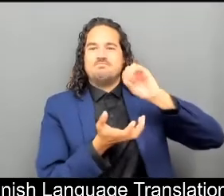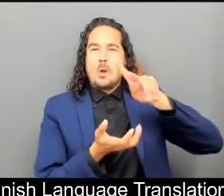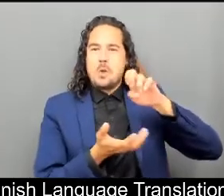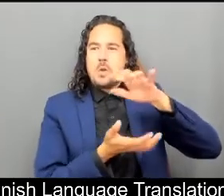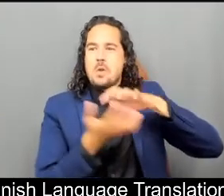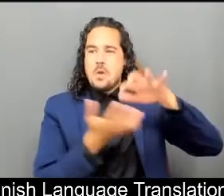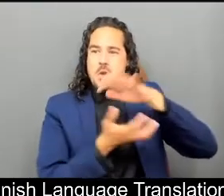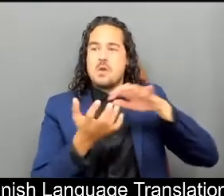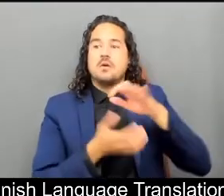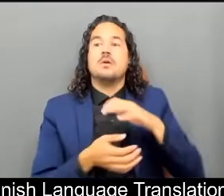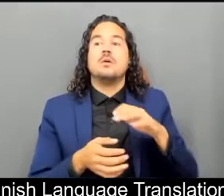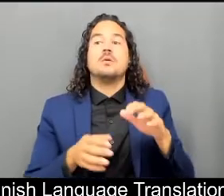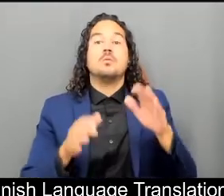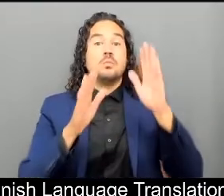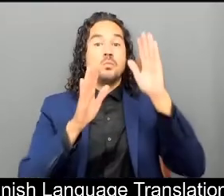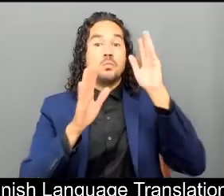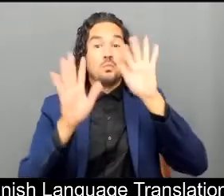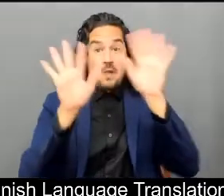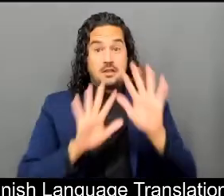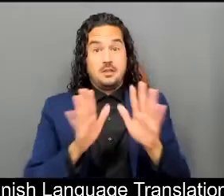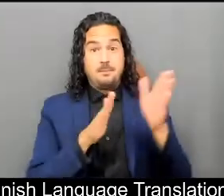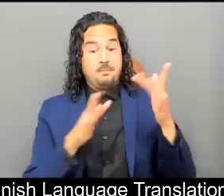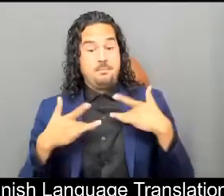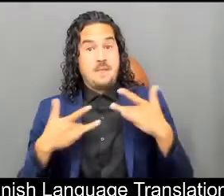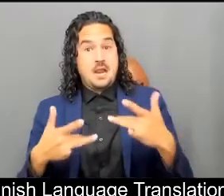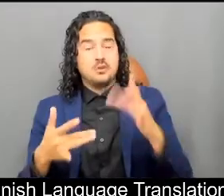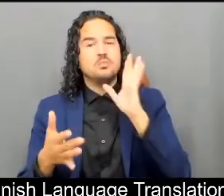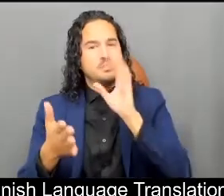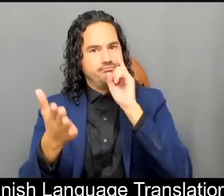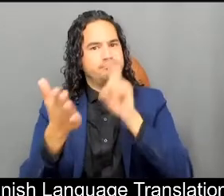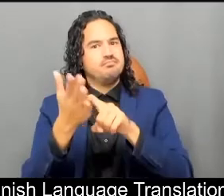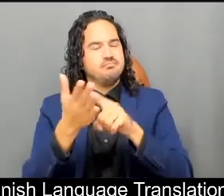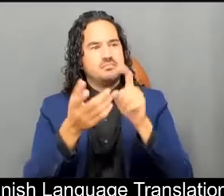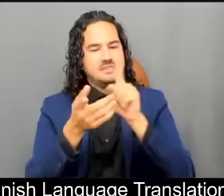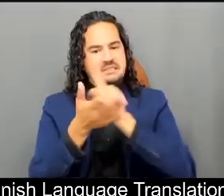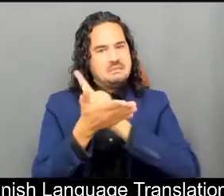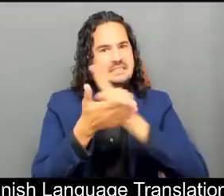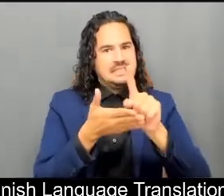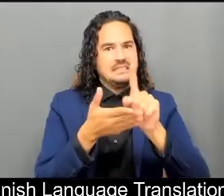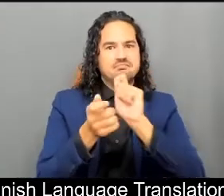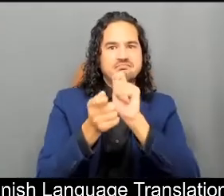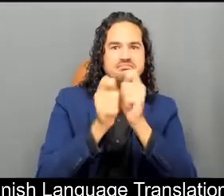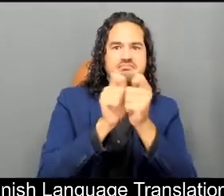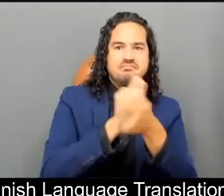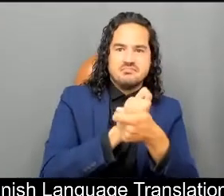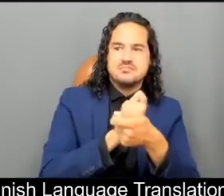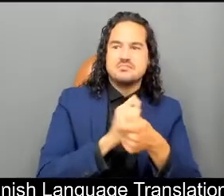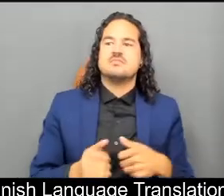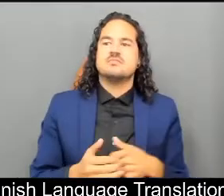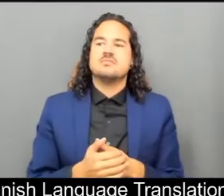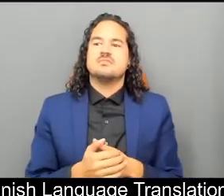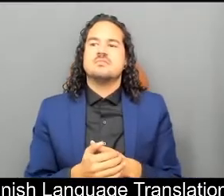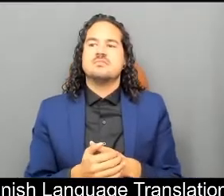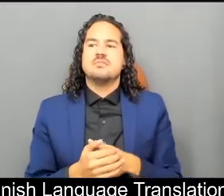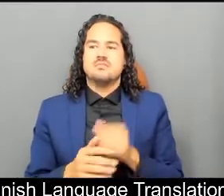lot of us. It may impact other areas or south of this county or the south end of the county, different than the north.